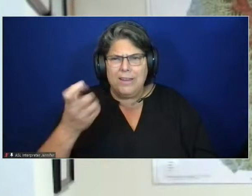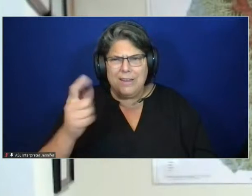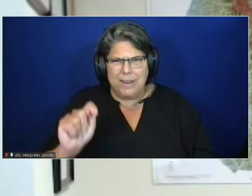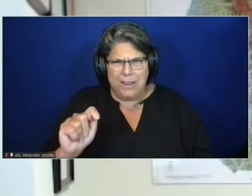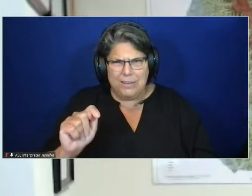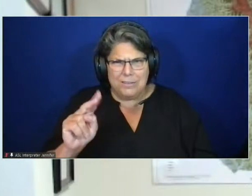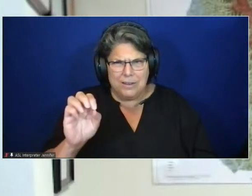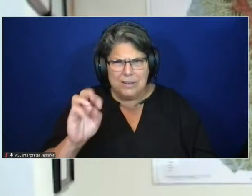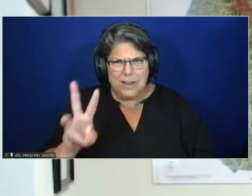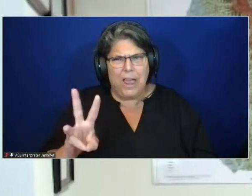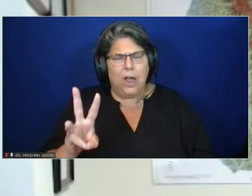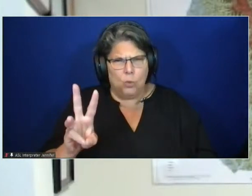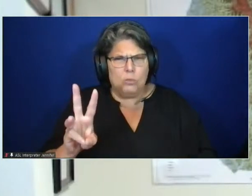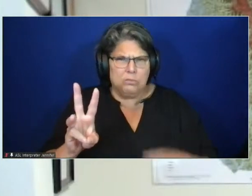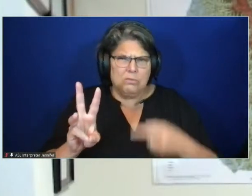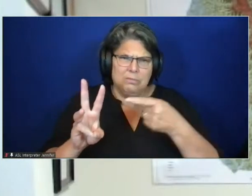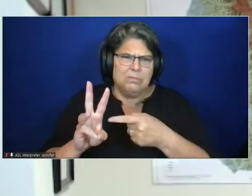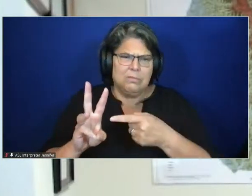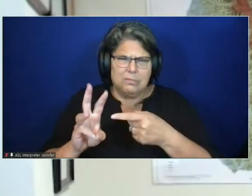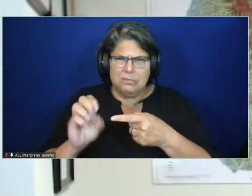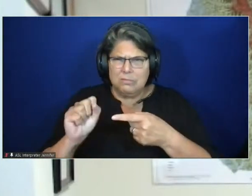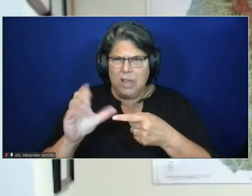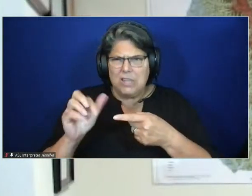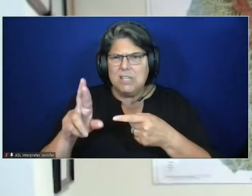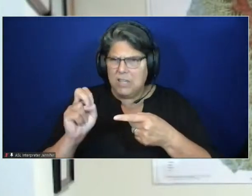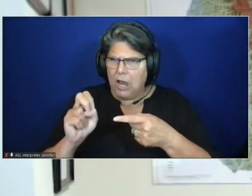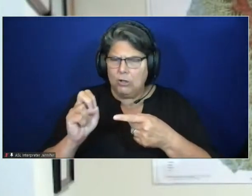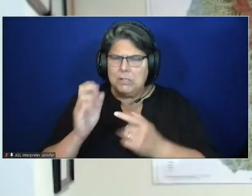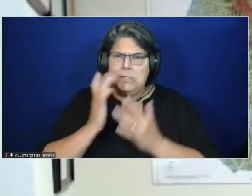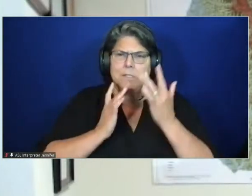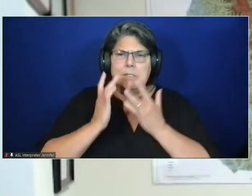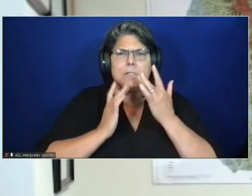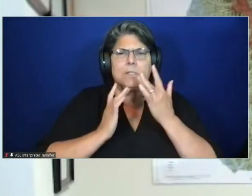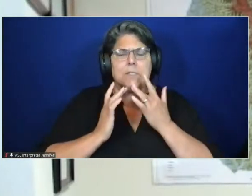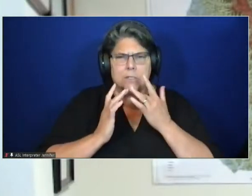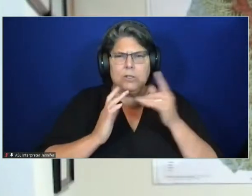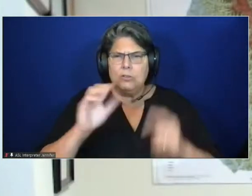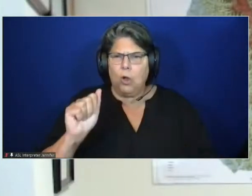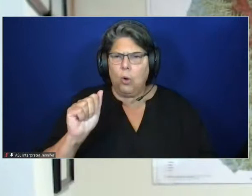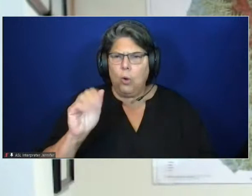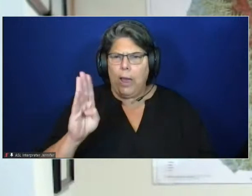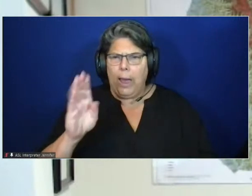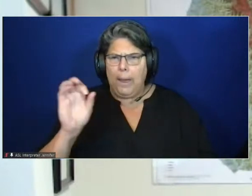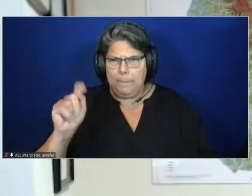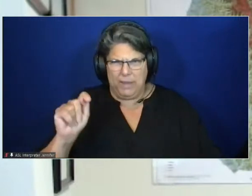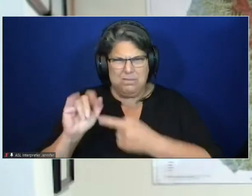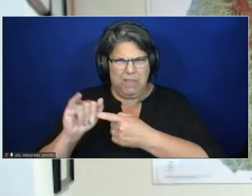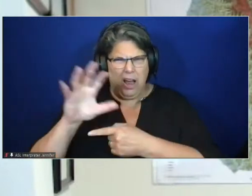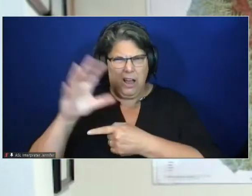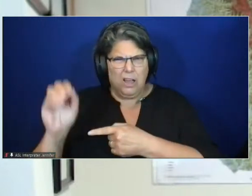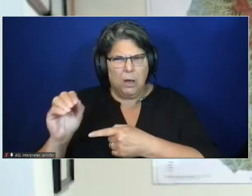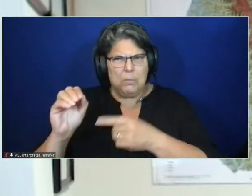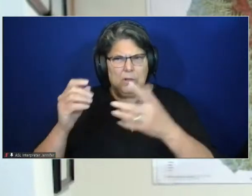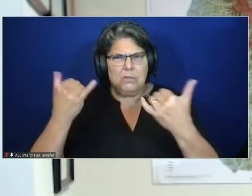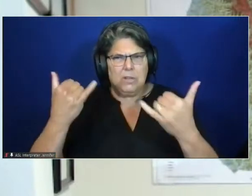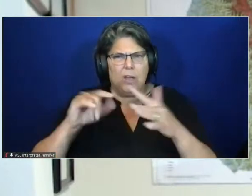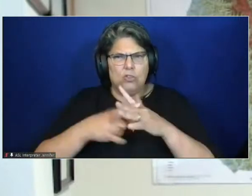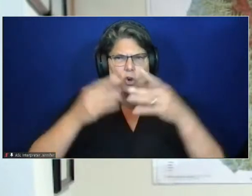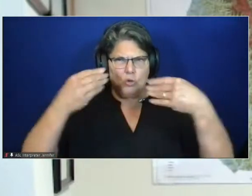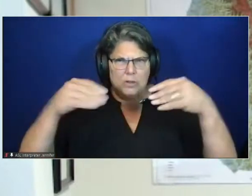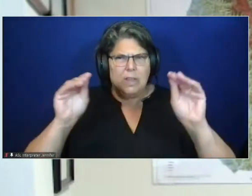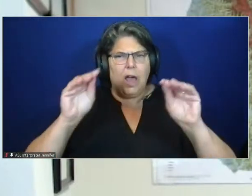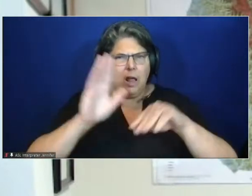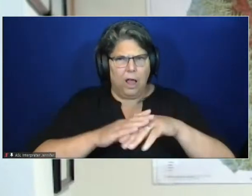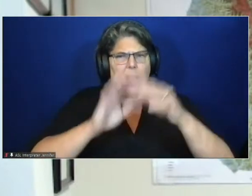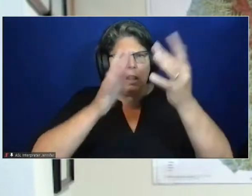real scarce resource, and Abbott is putting them online, and we're starting to see a trickle in to the state